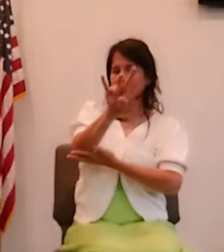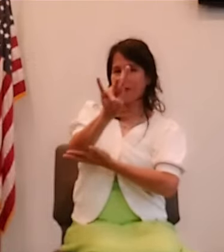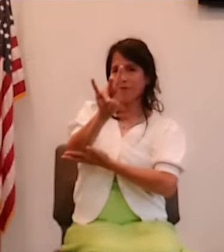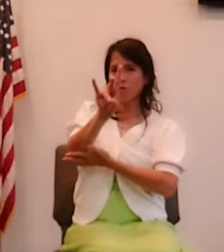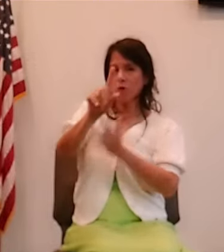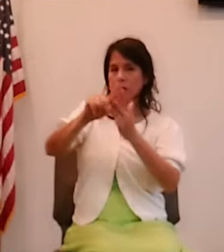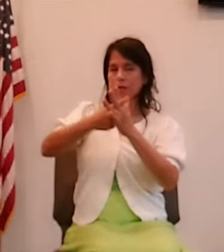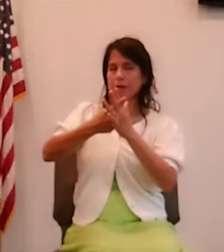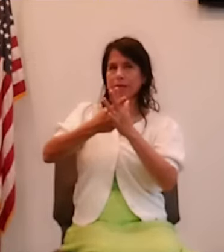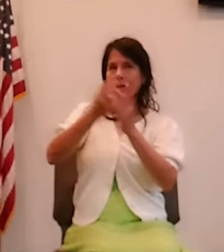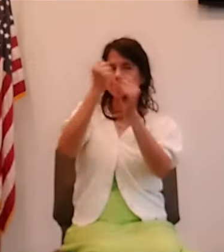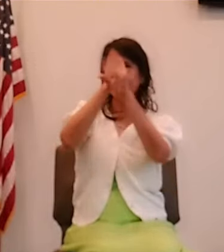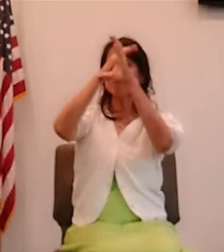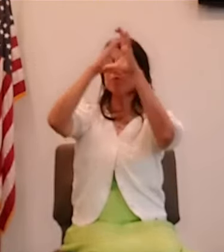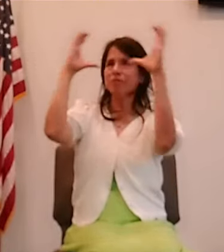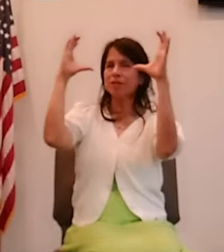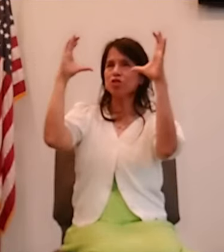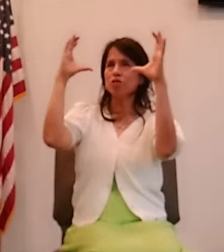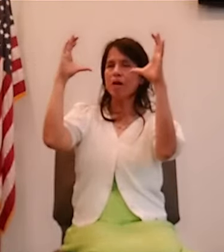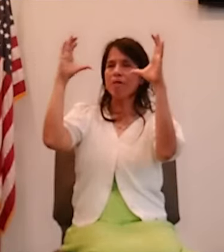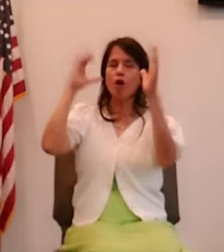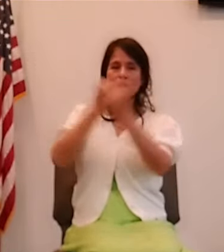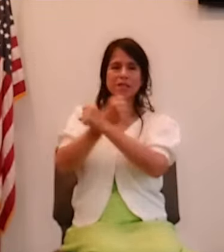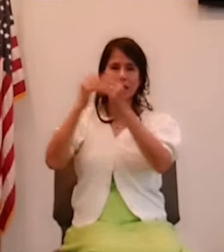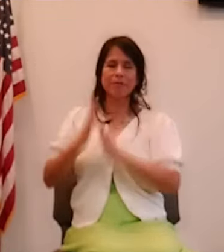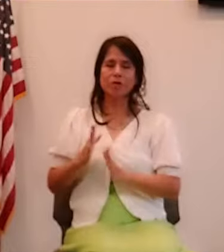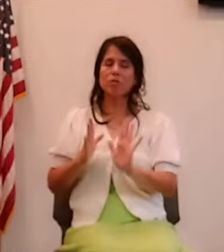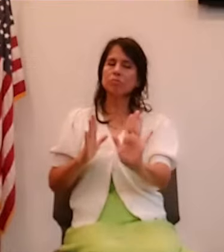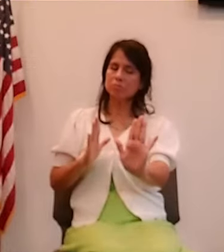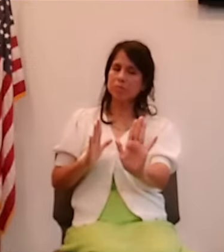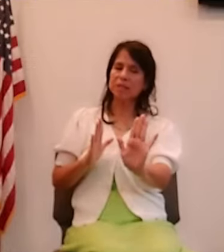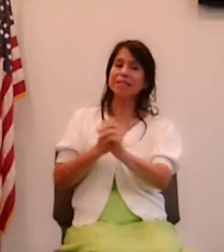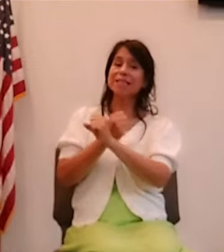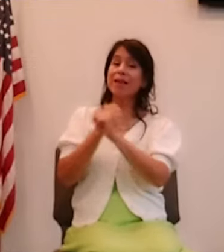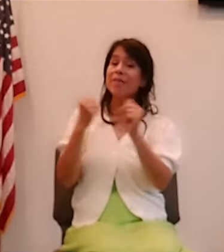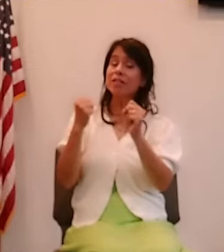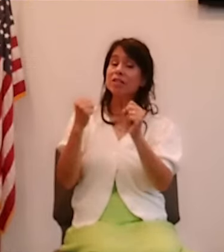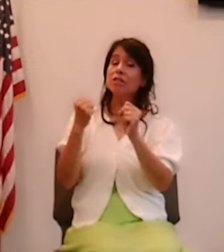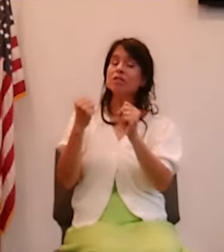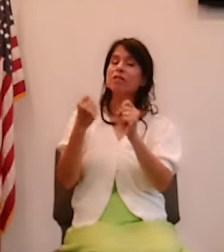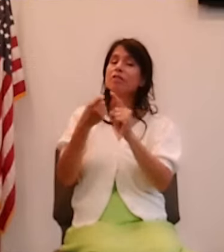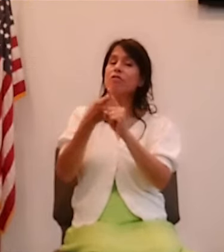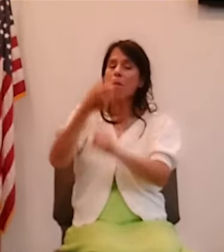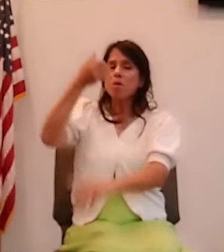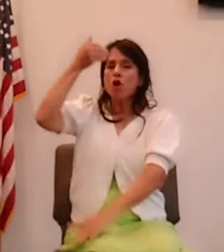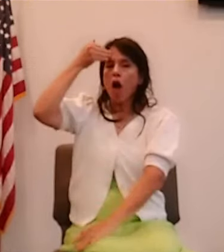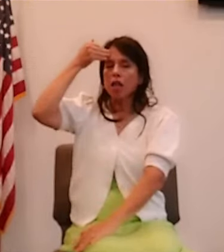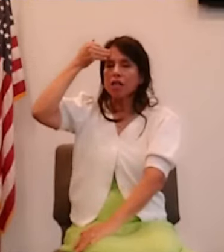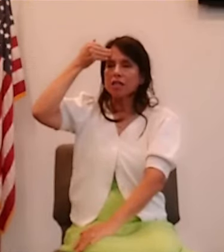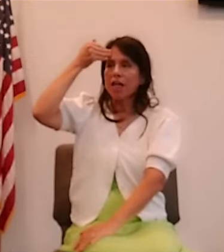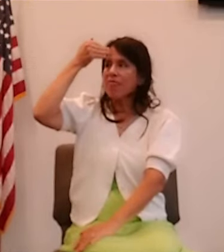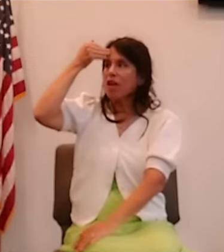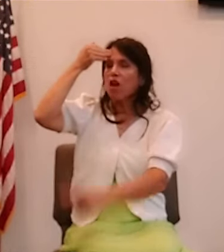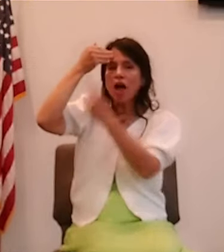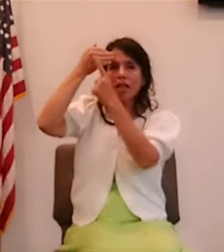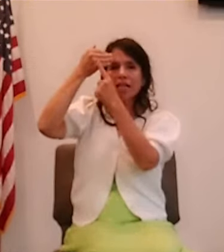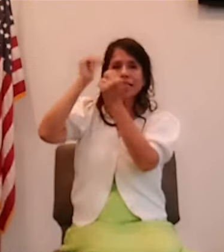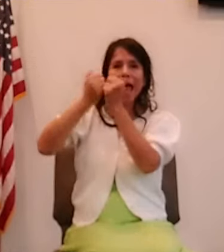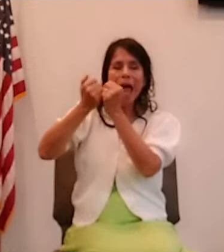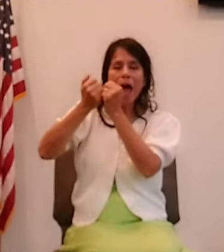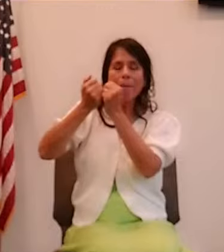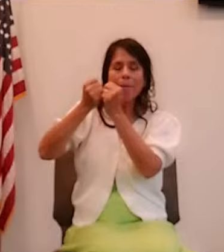good picture of our Savior. Nevertheless, salvation comes from knowledge, and knowledge comes by revelation. That